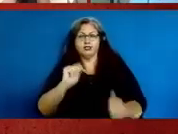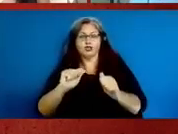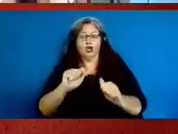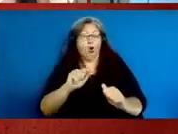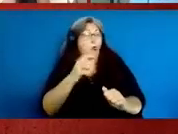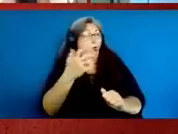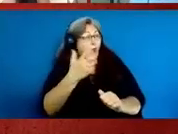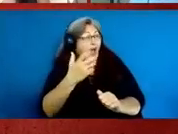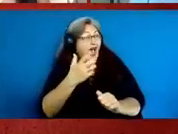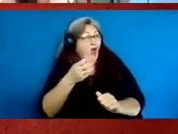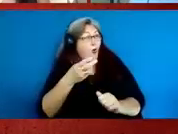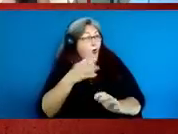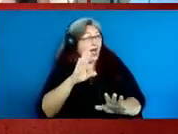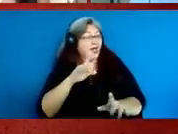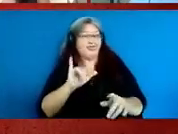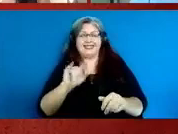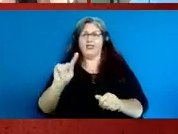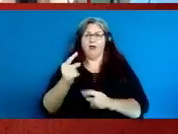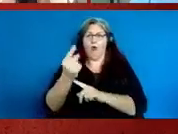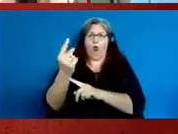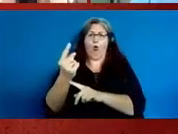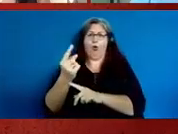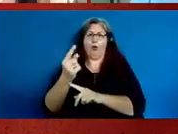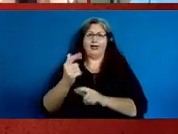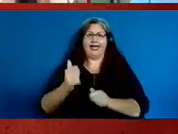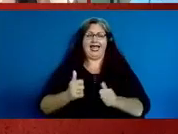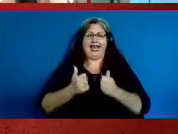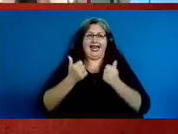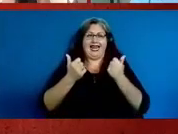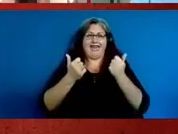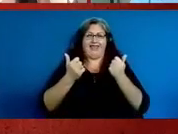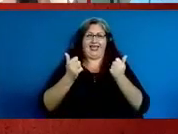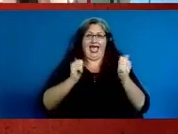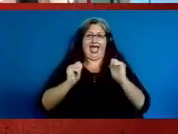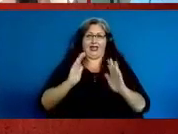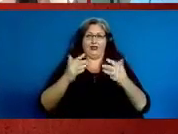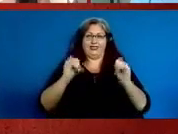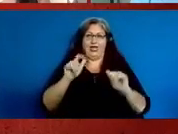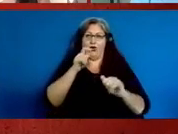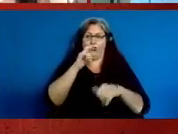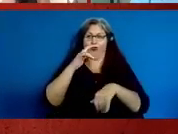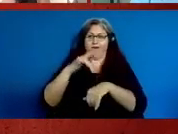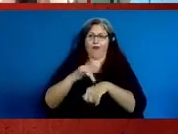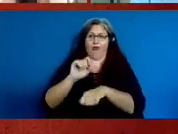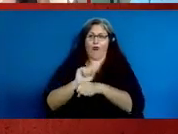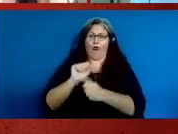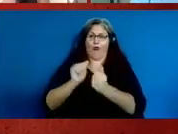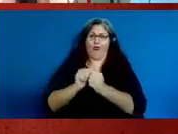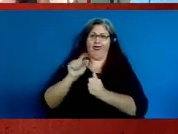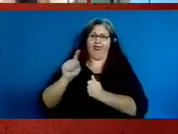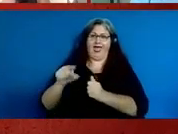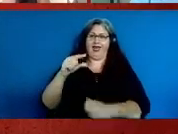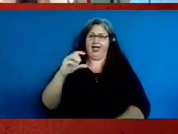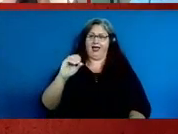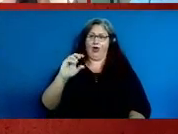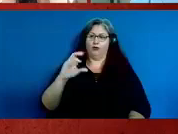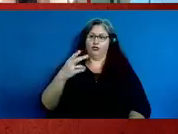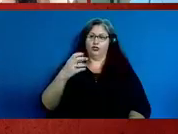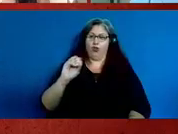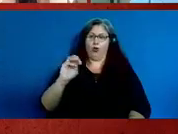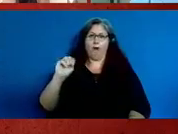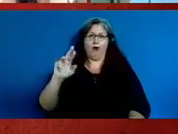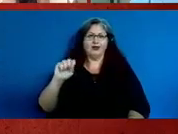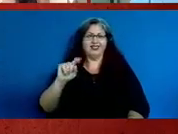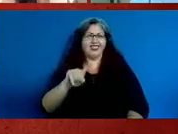that's awesome. Probably the only living actor that has ever worked with Groucho Marx. You know? That's